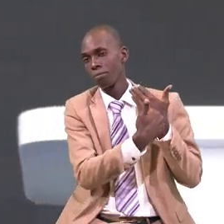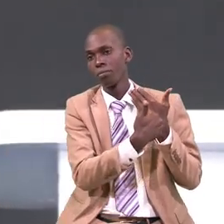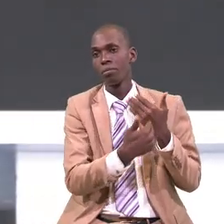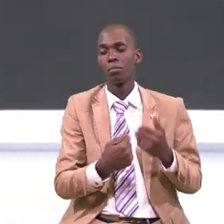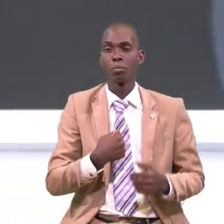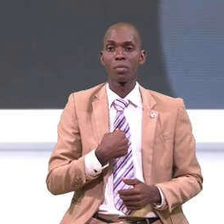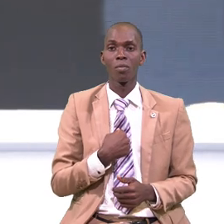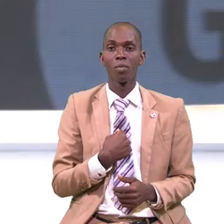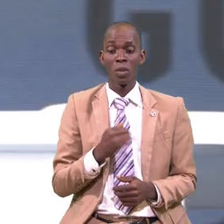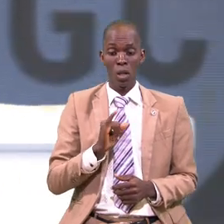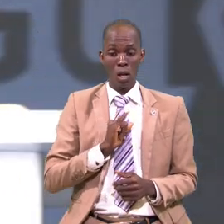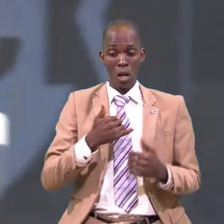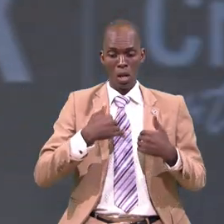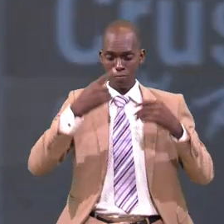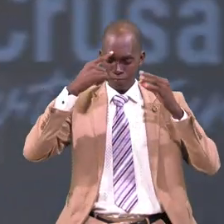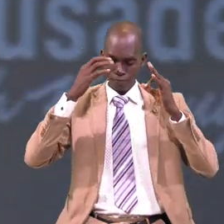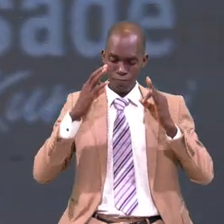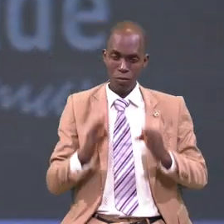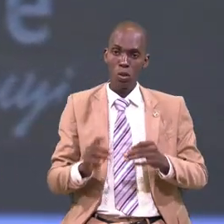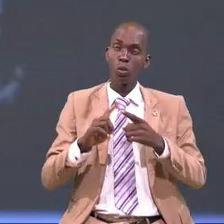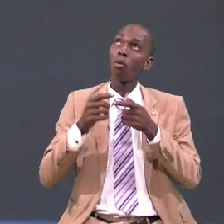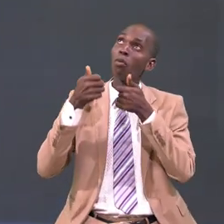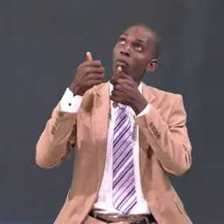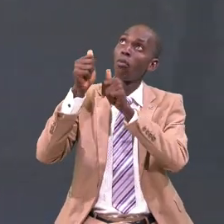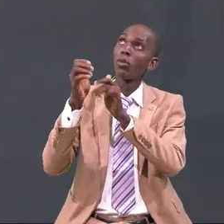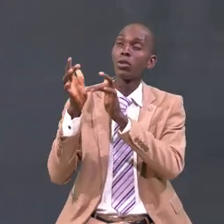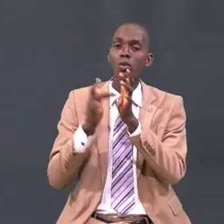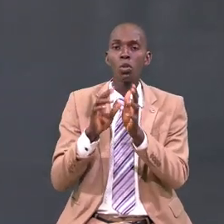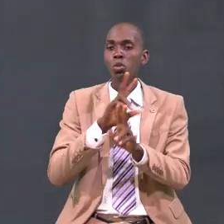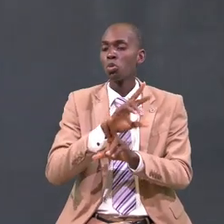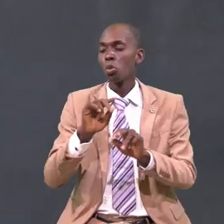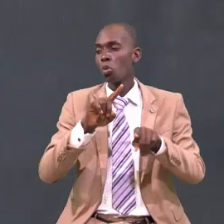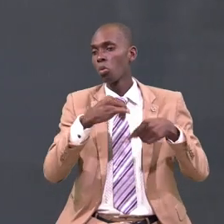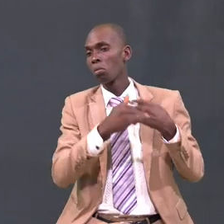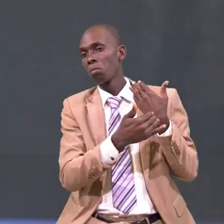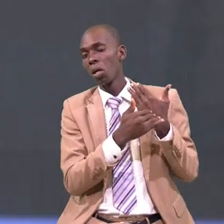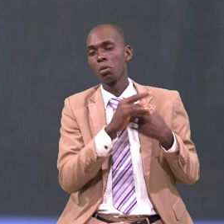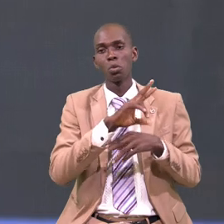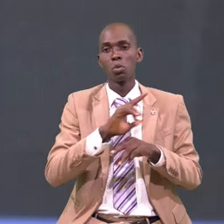I have decided to follow Jesus, no turning back, no turning back.